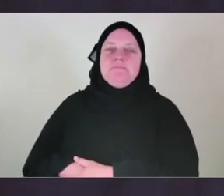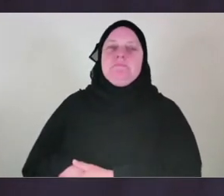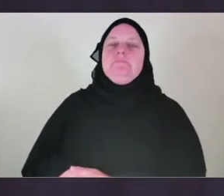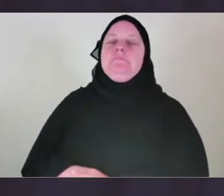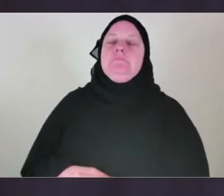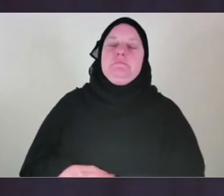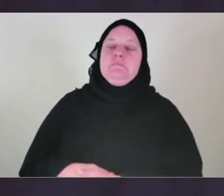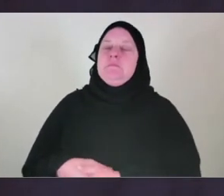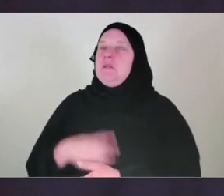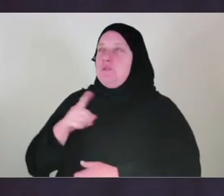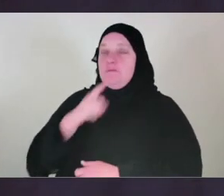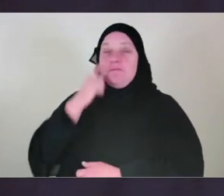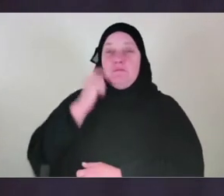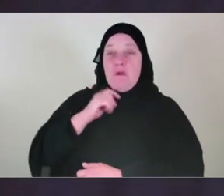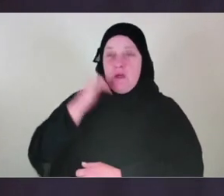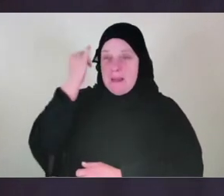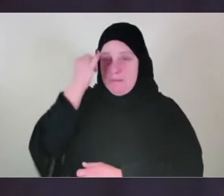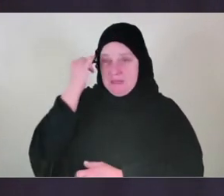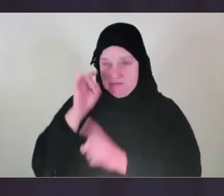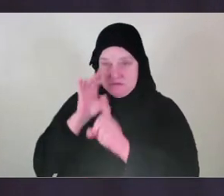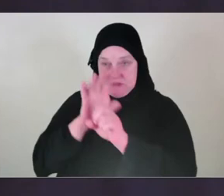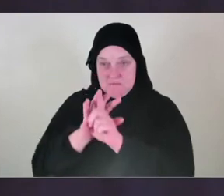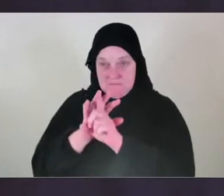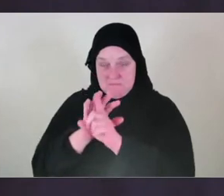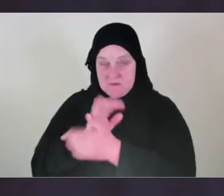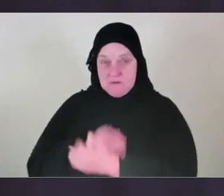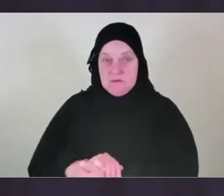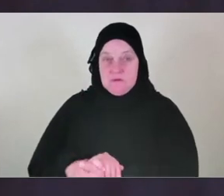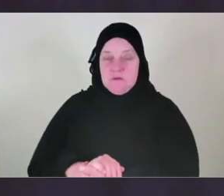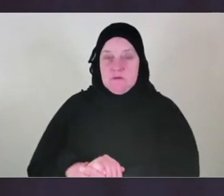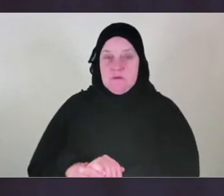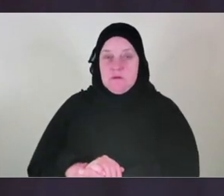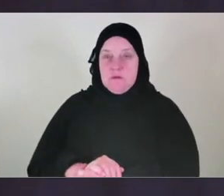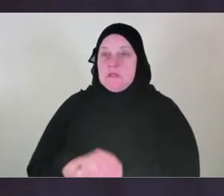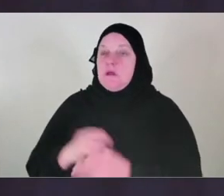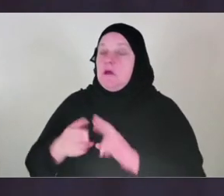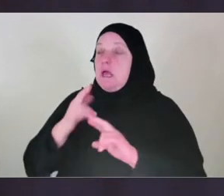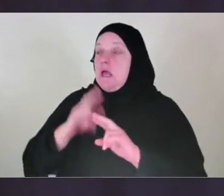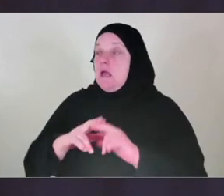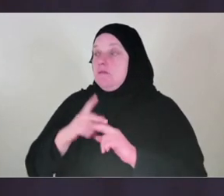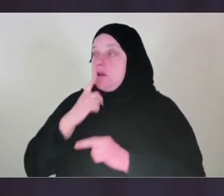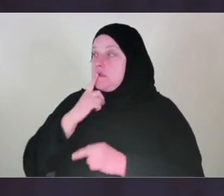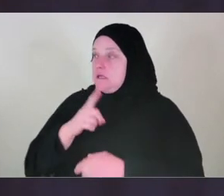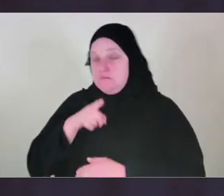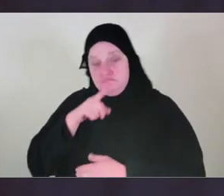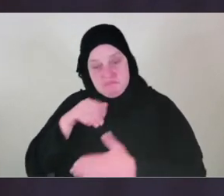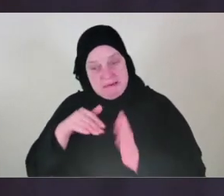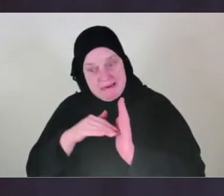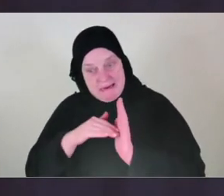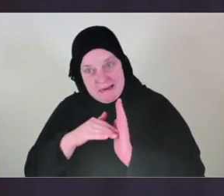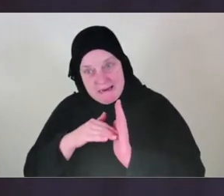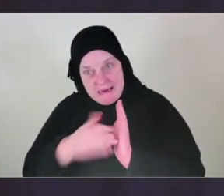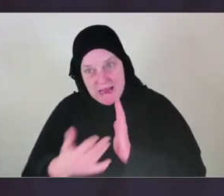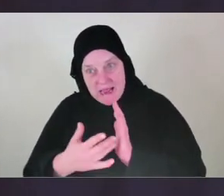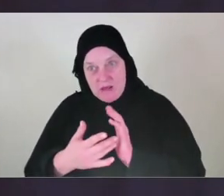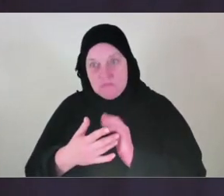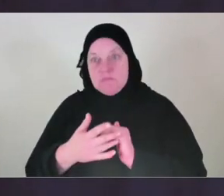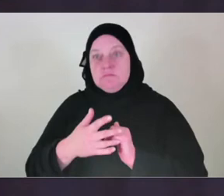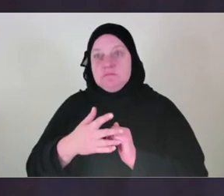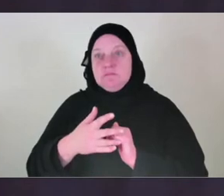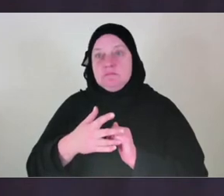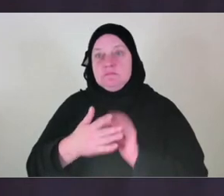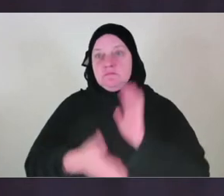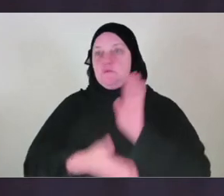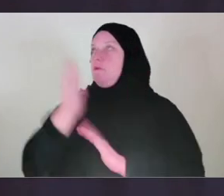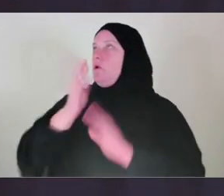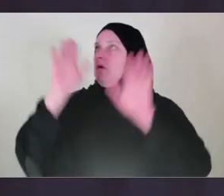now where, if they told you right now they're going to put you in heaven, how many people say, listen, can I go in? You know, when